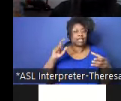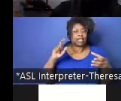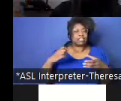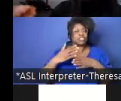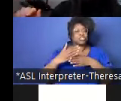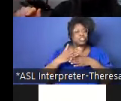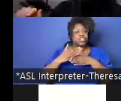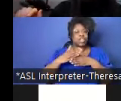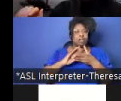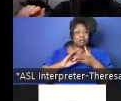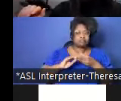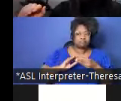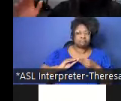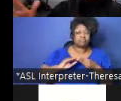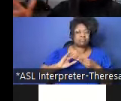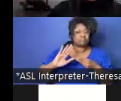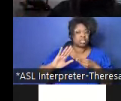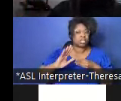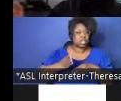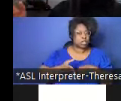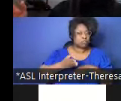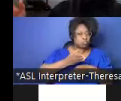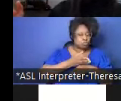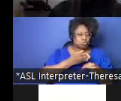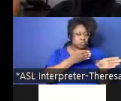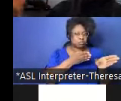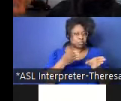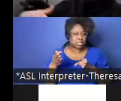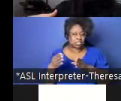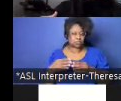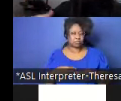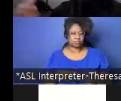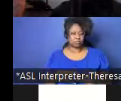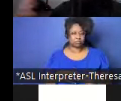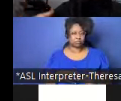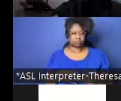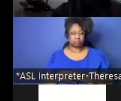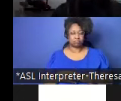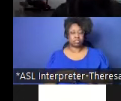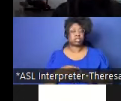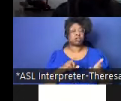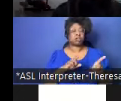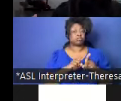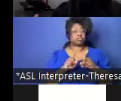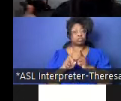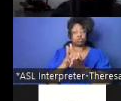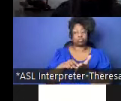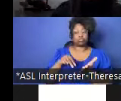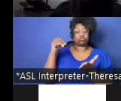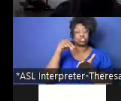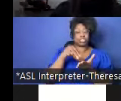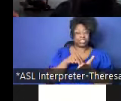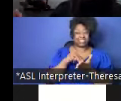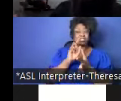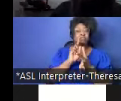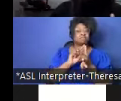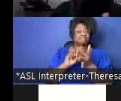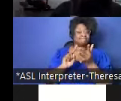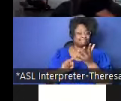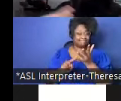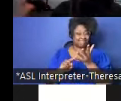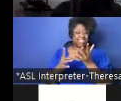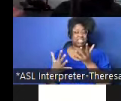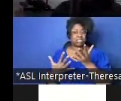capital improvements plan, and they also need to be integrating resilience related considerations into those